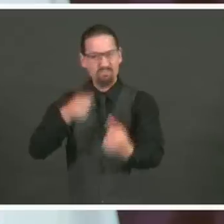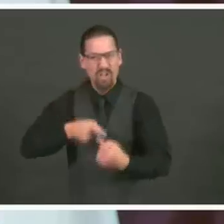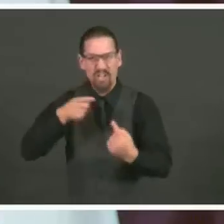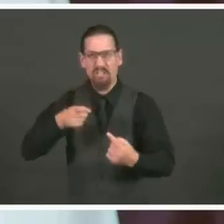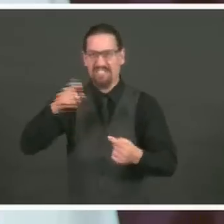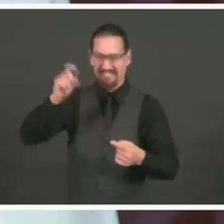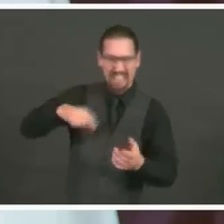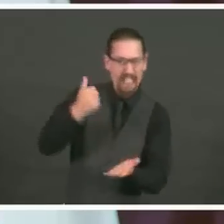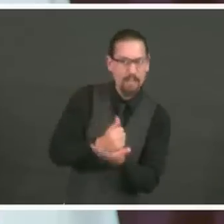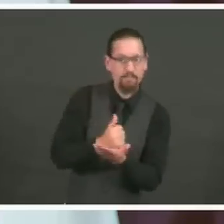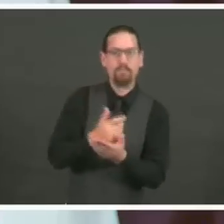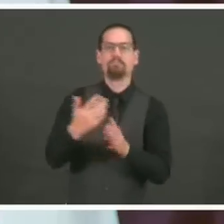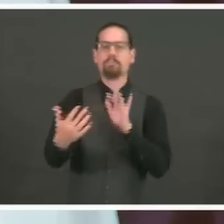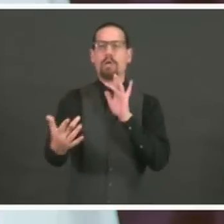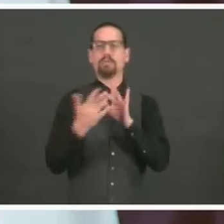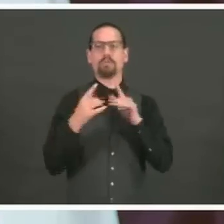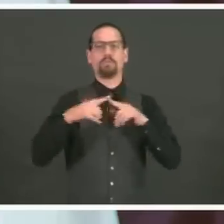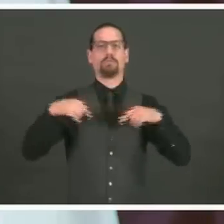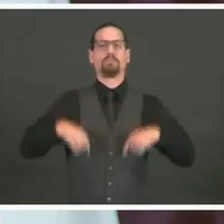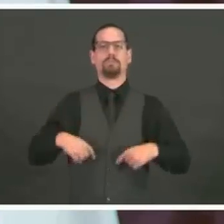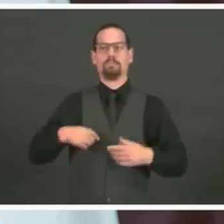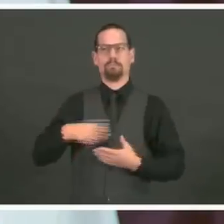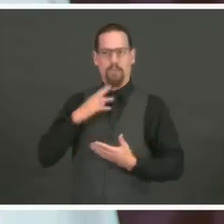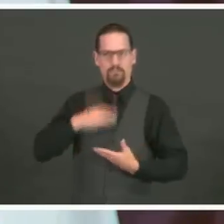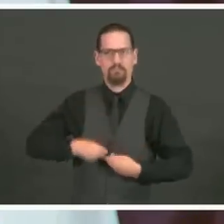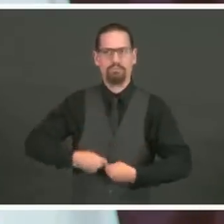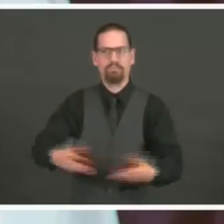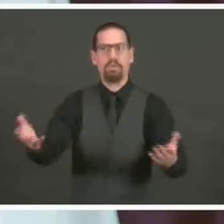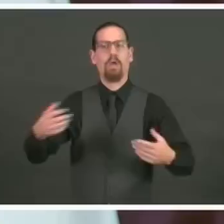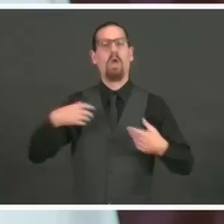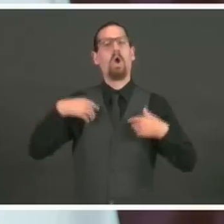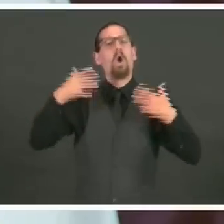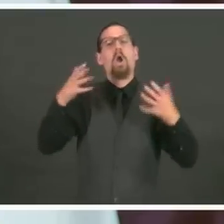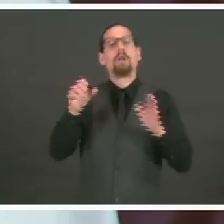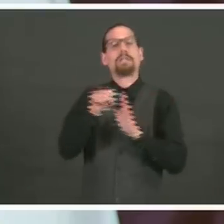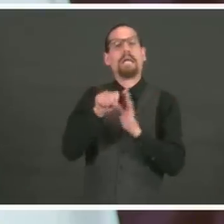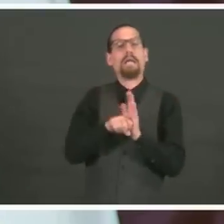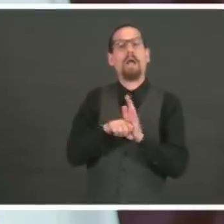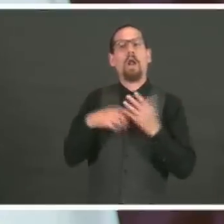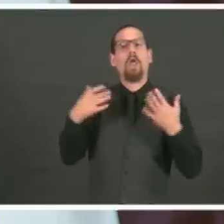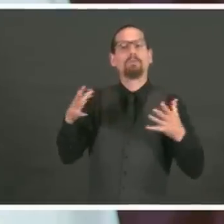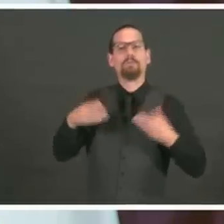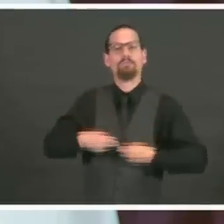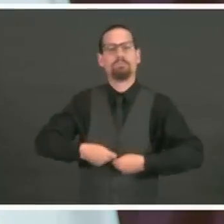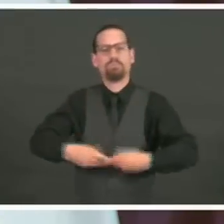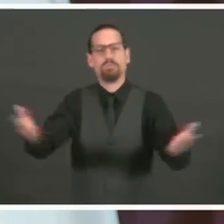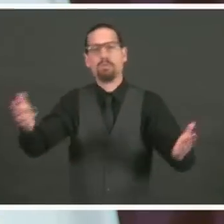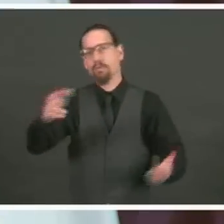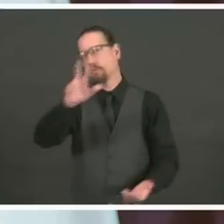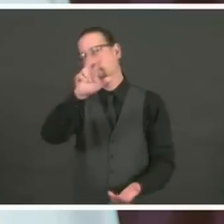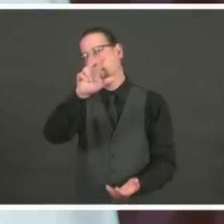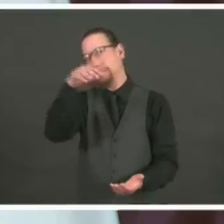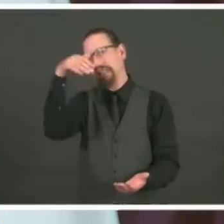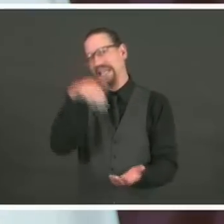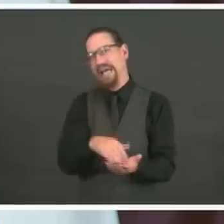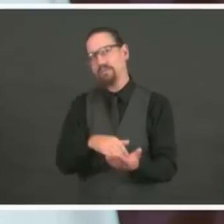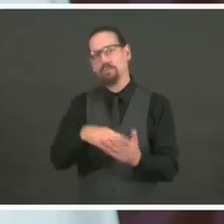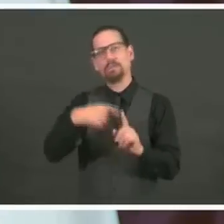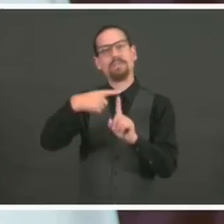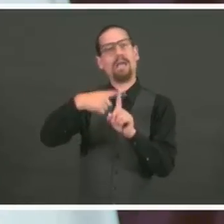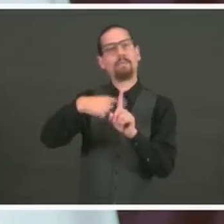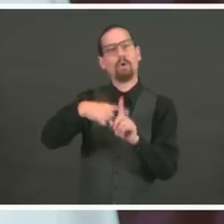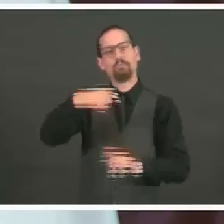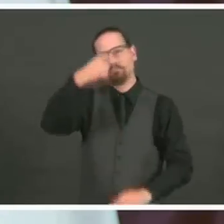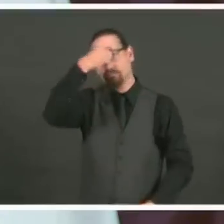for example, the state is distributing 3,000 thermometers, 600,000 masks,